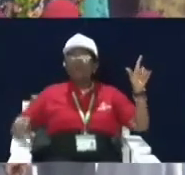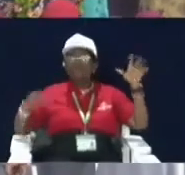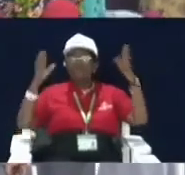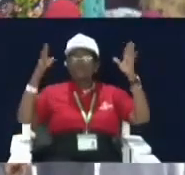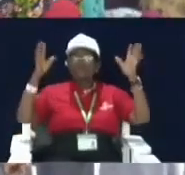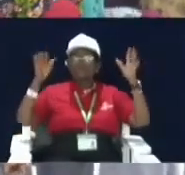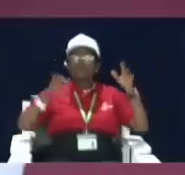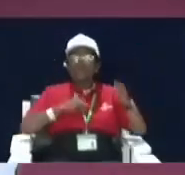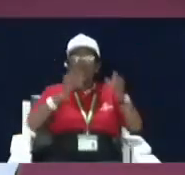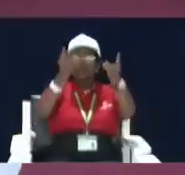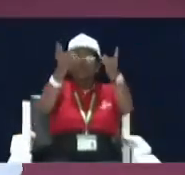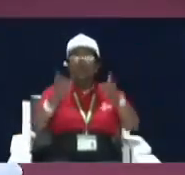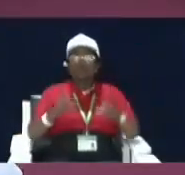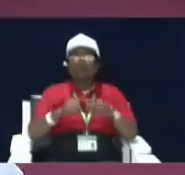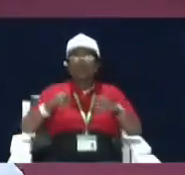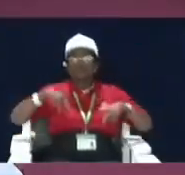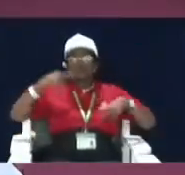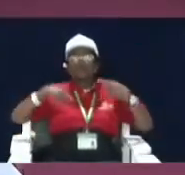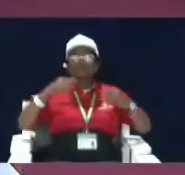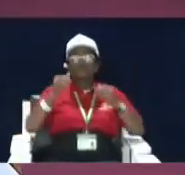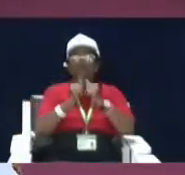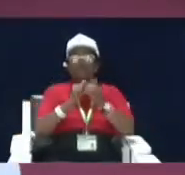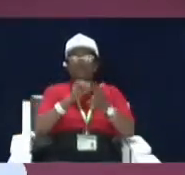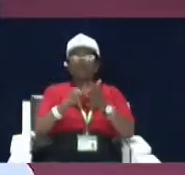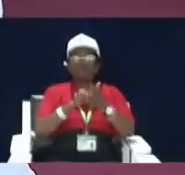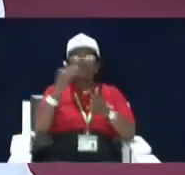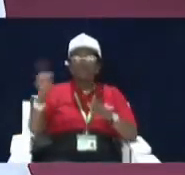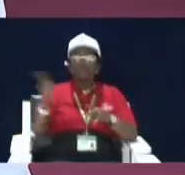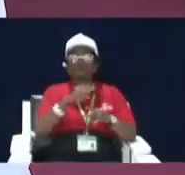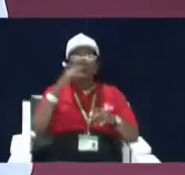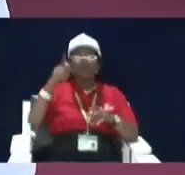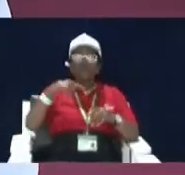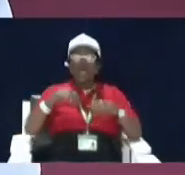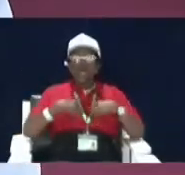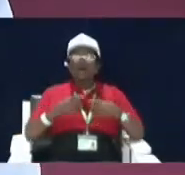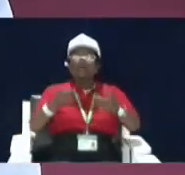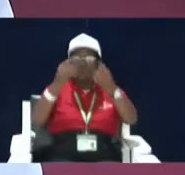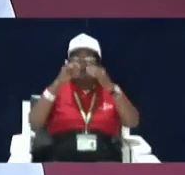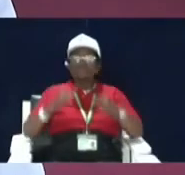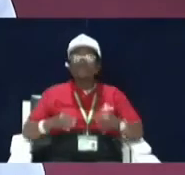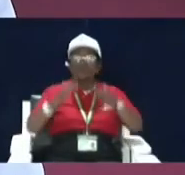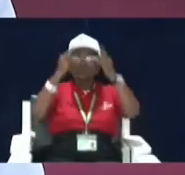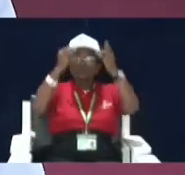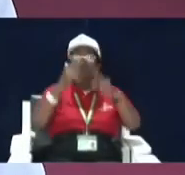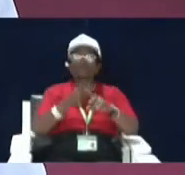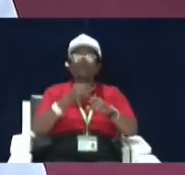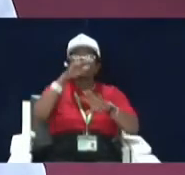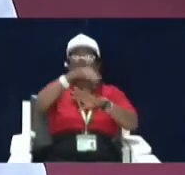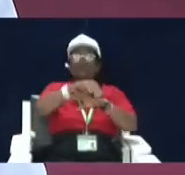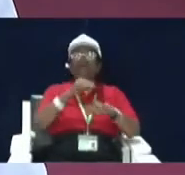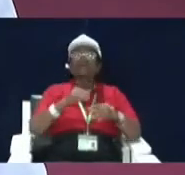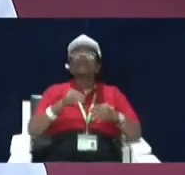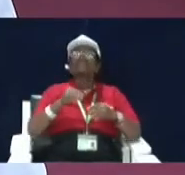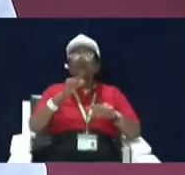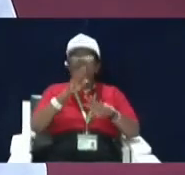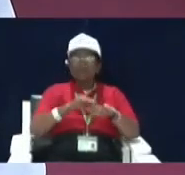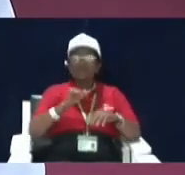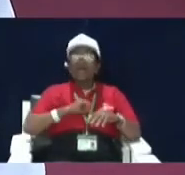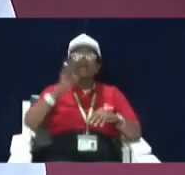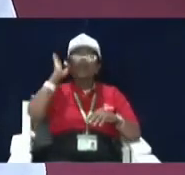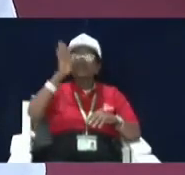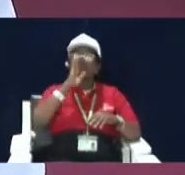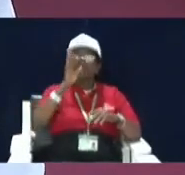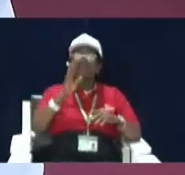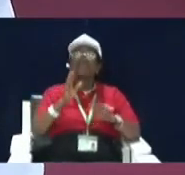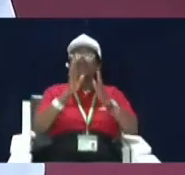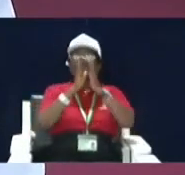I want to rejoice with those of you who have come forward. From tonight onward, by the grace of God, I'll be praying for you. So